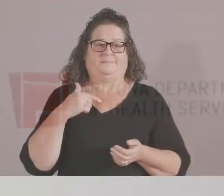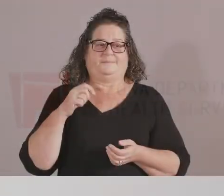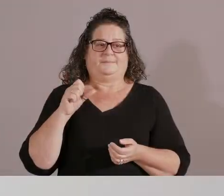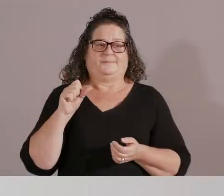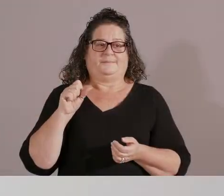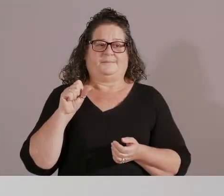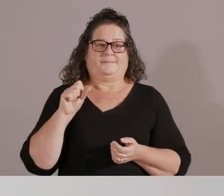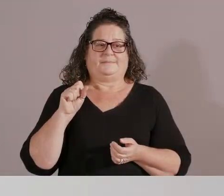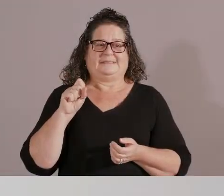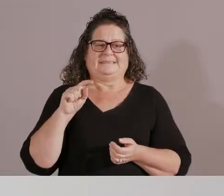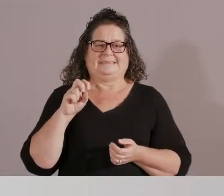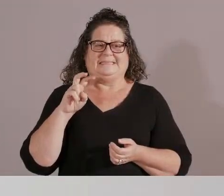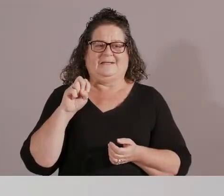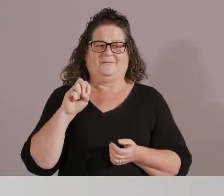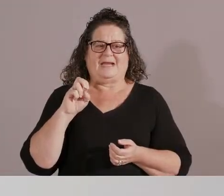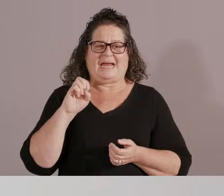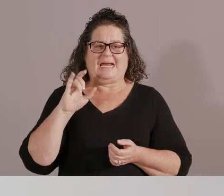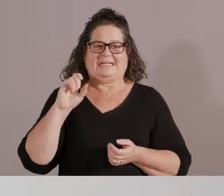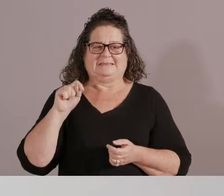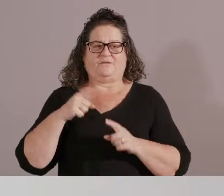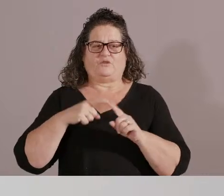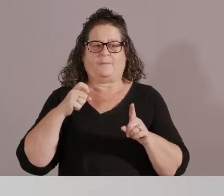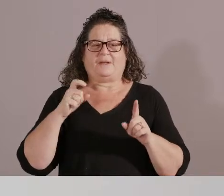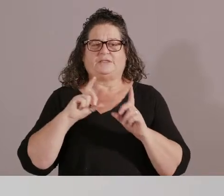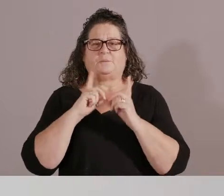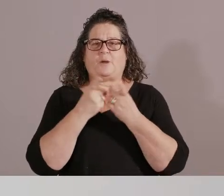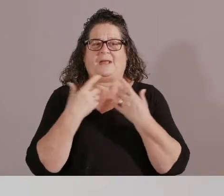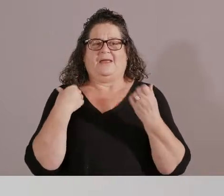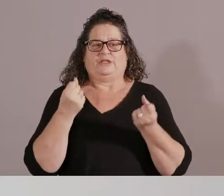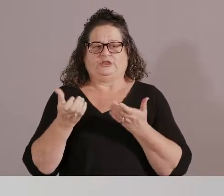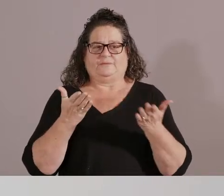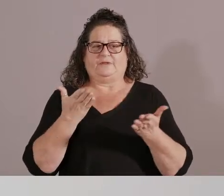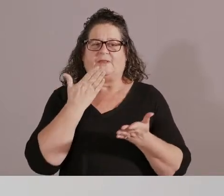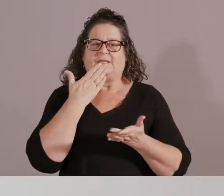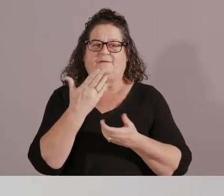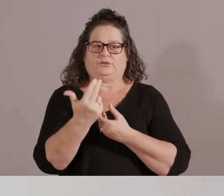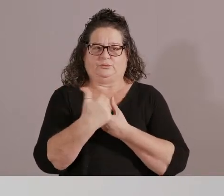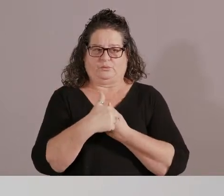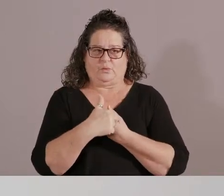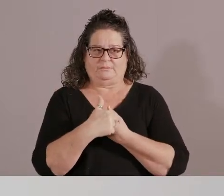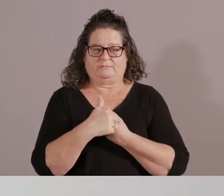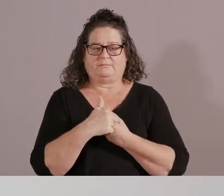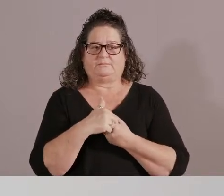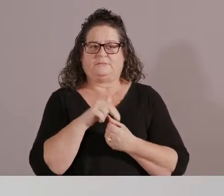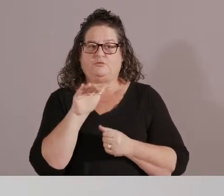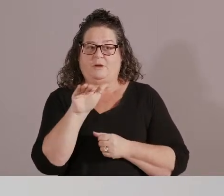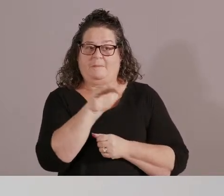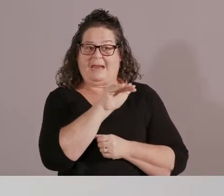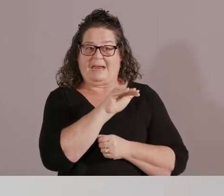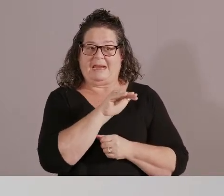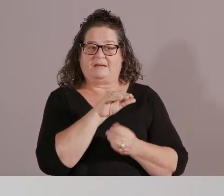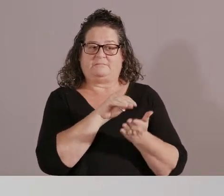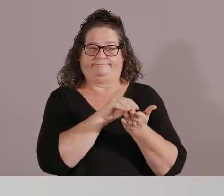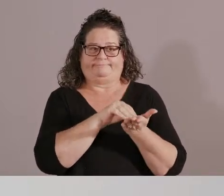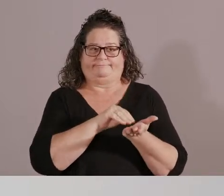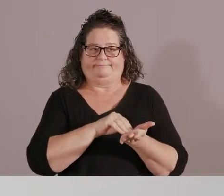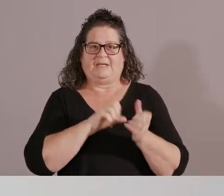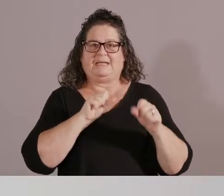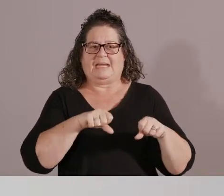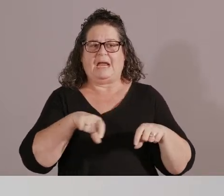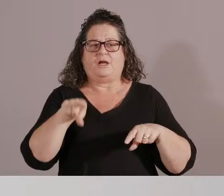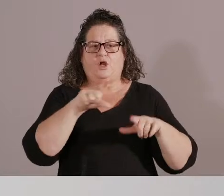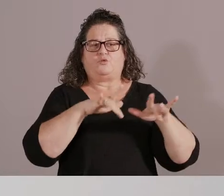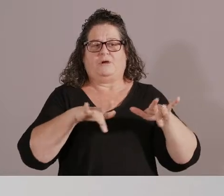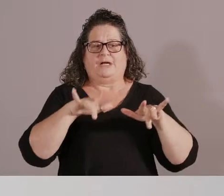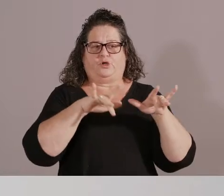Joining us this afternoon. Just a reminder, this session is on the record. We are enabling everyone to record. One piece of